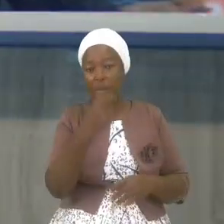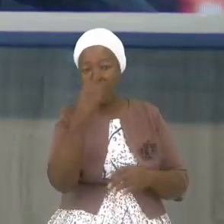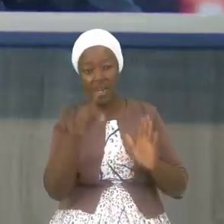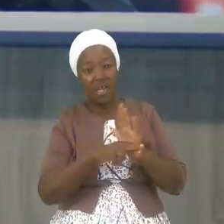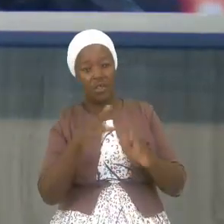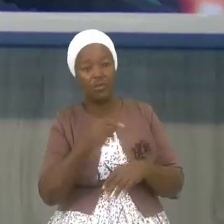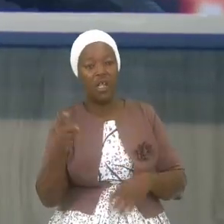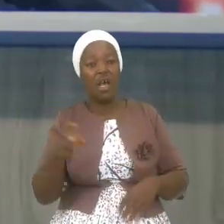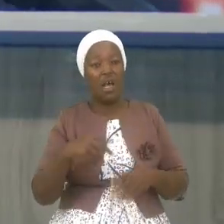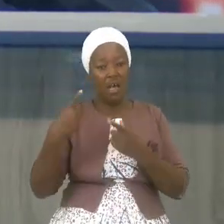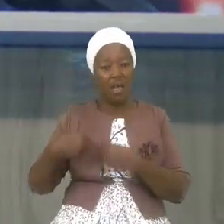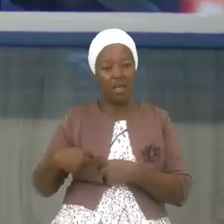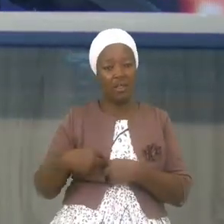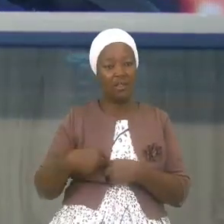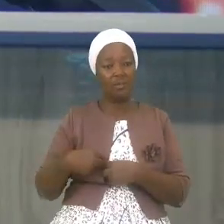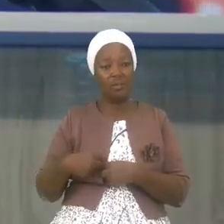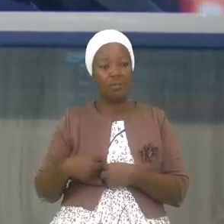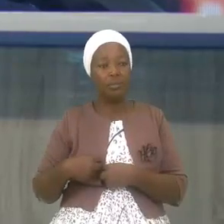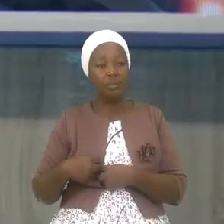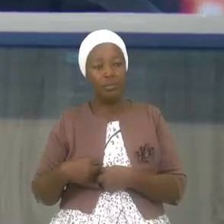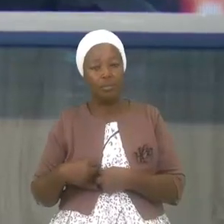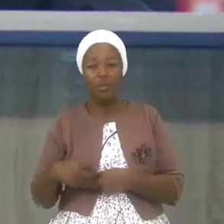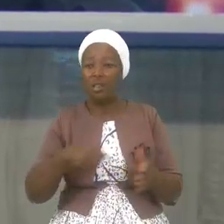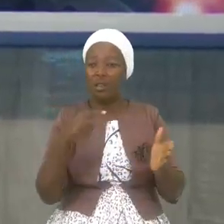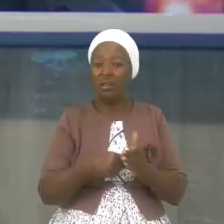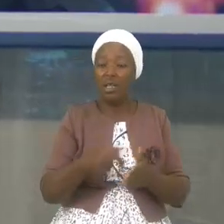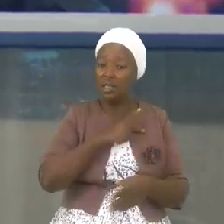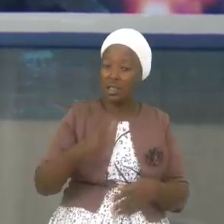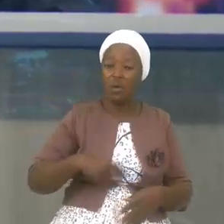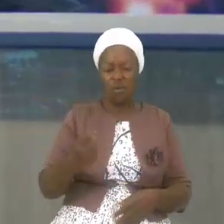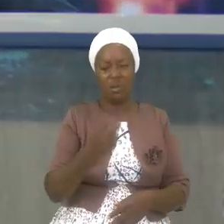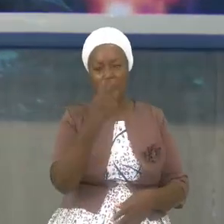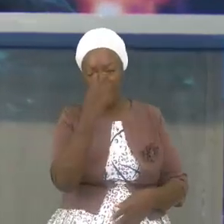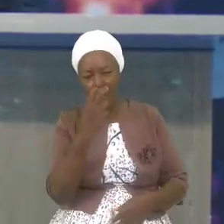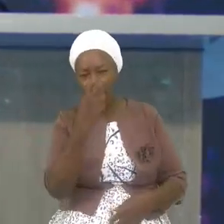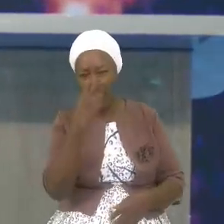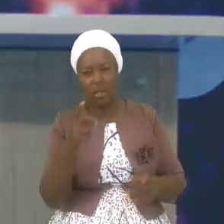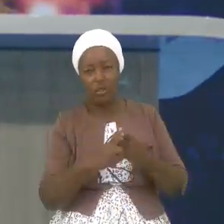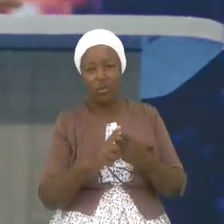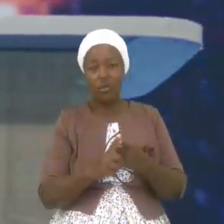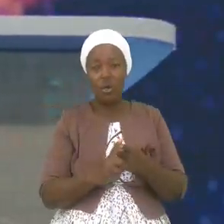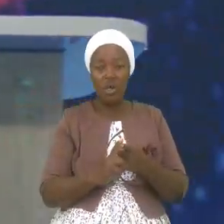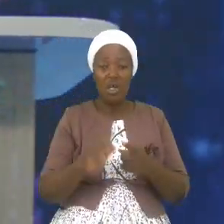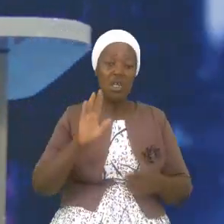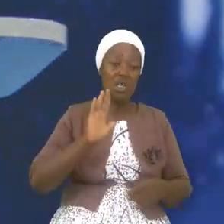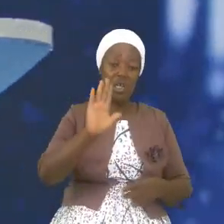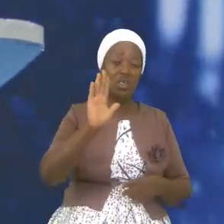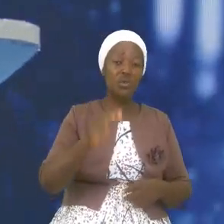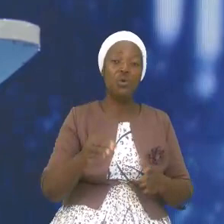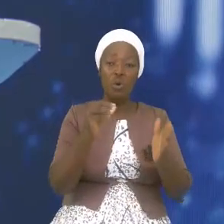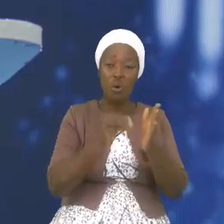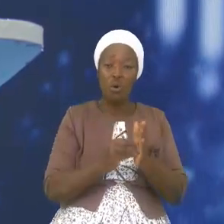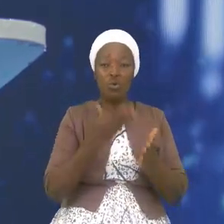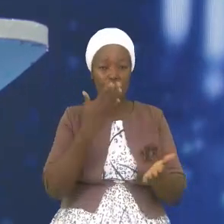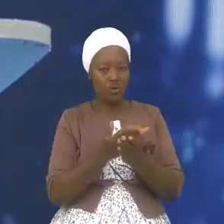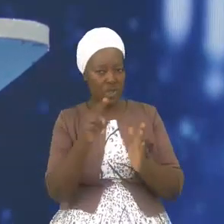blind to his own goodness, blind to his own prosperity, and blind to the favor of God and